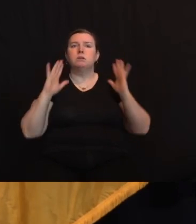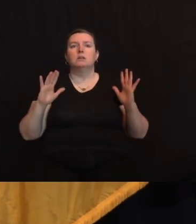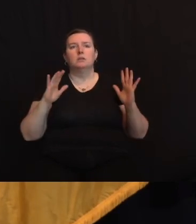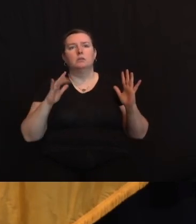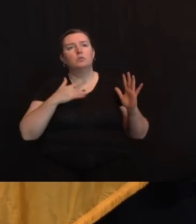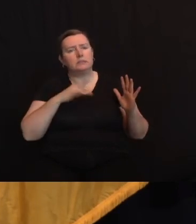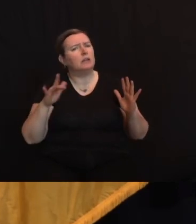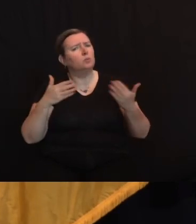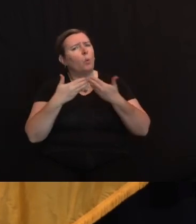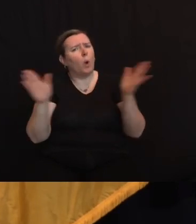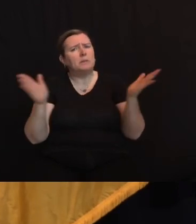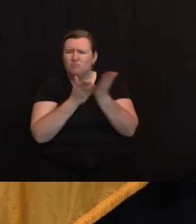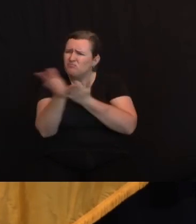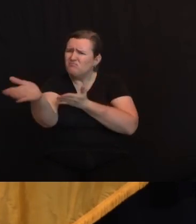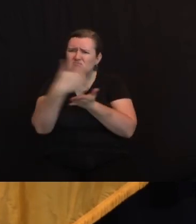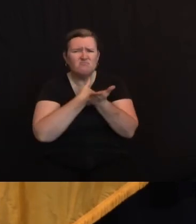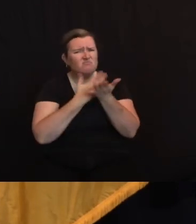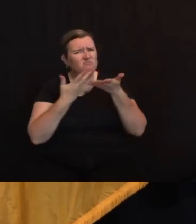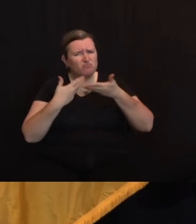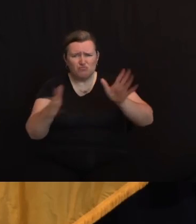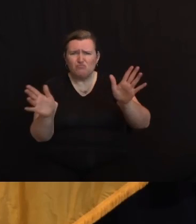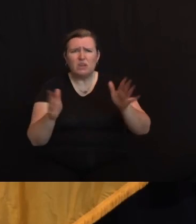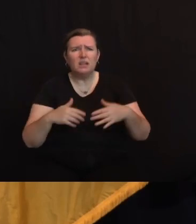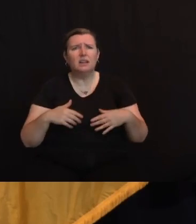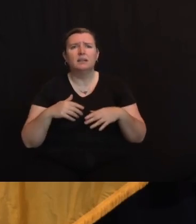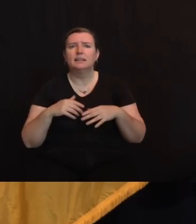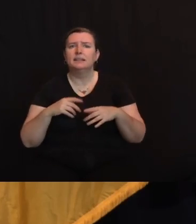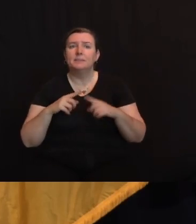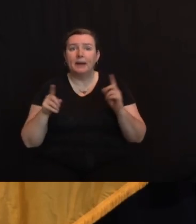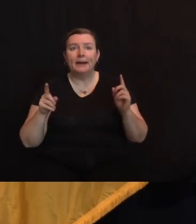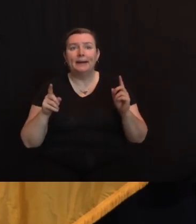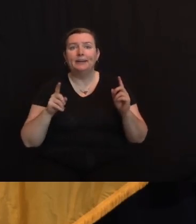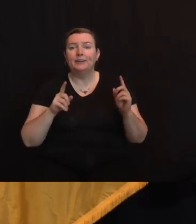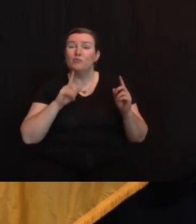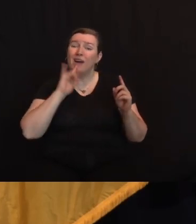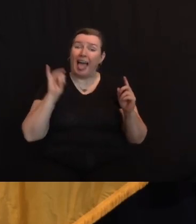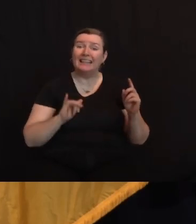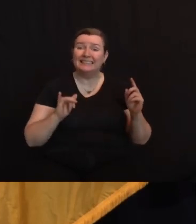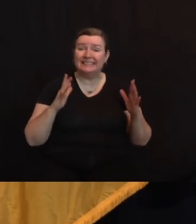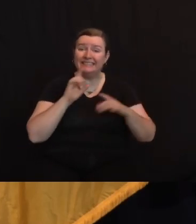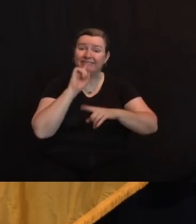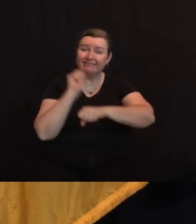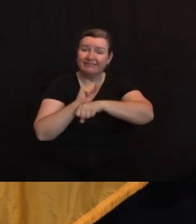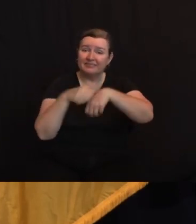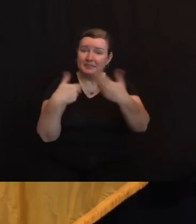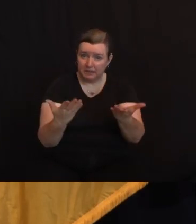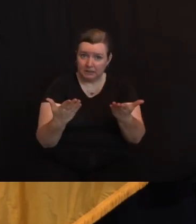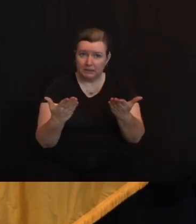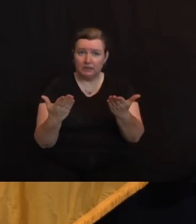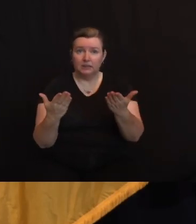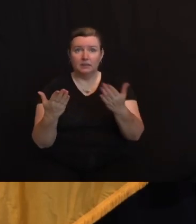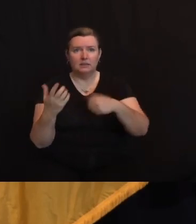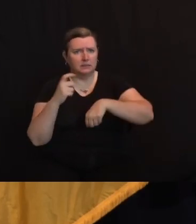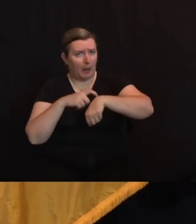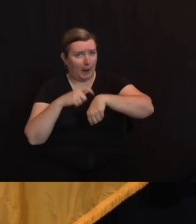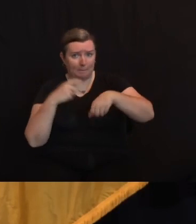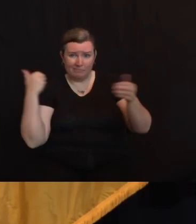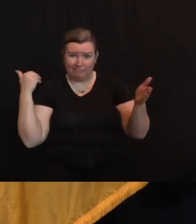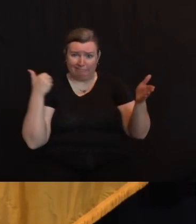much as we can be. But there is a reality here that the clock is very short in a lot of this stuff,